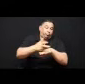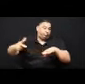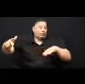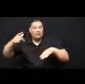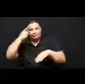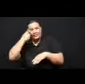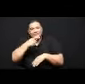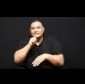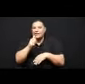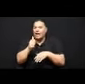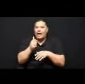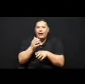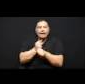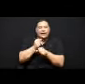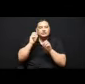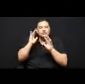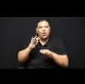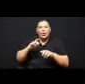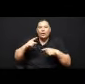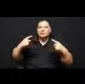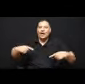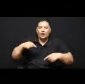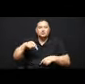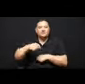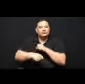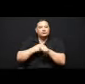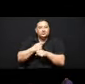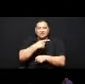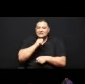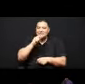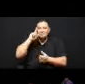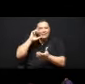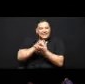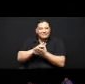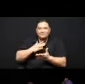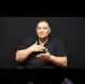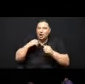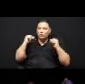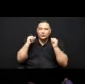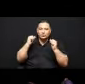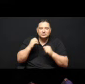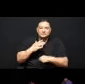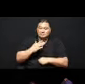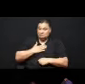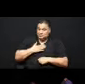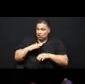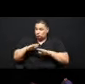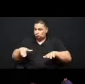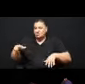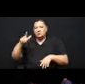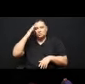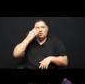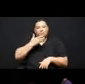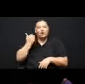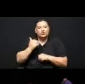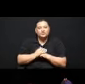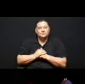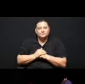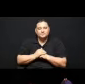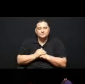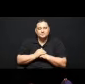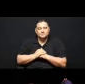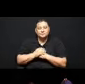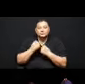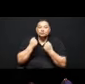they didn't believe in my winters. My children know better. Driving home. Across the gray yawn of